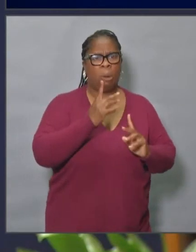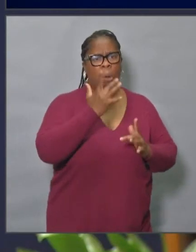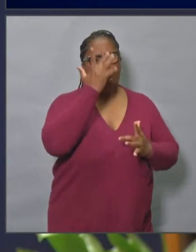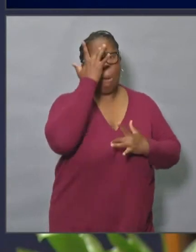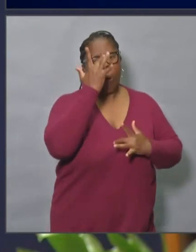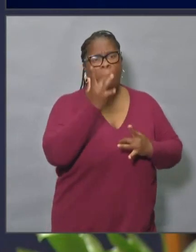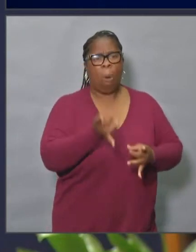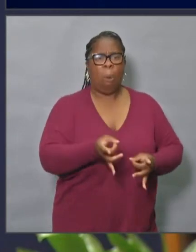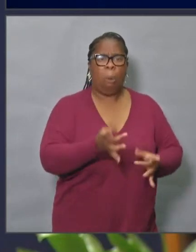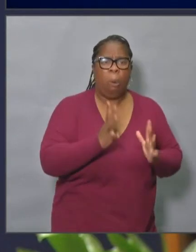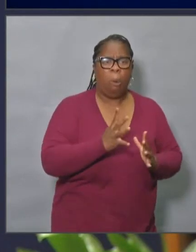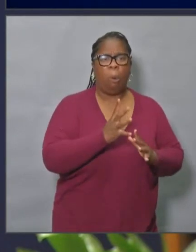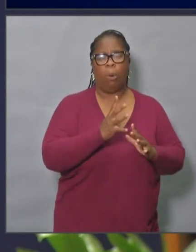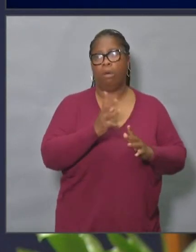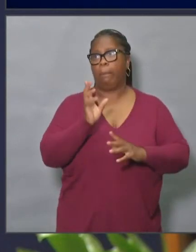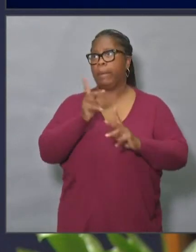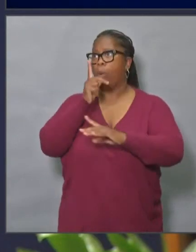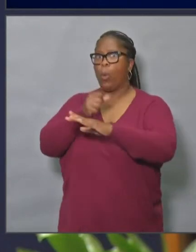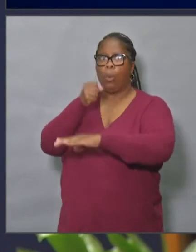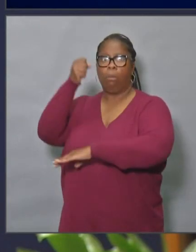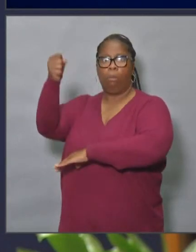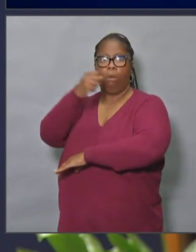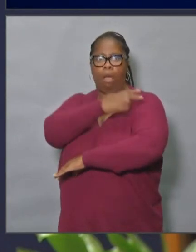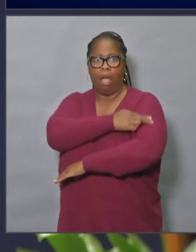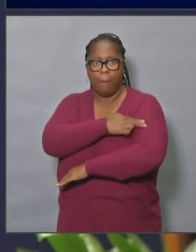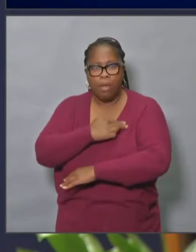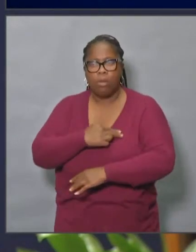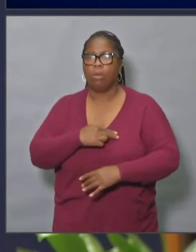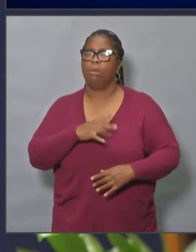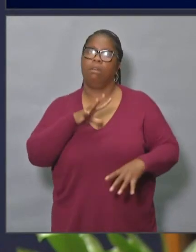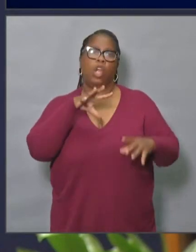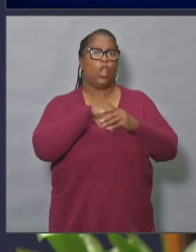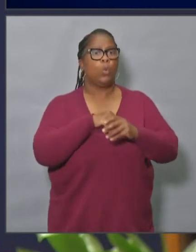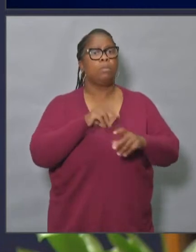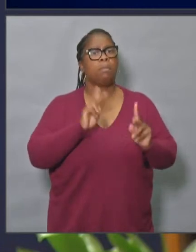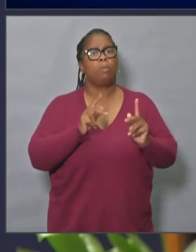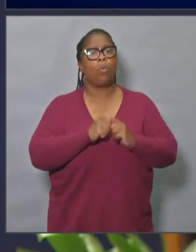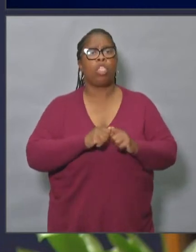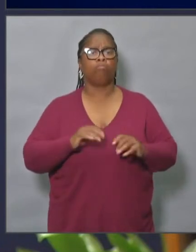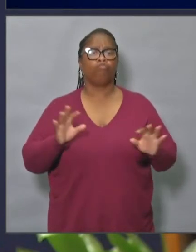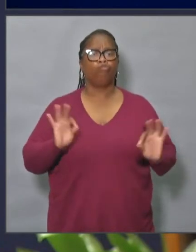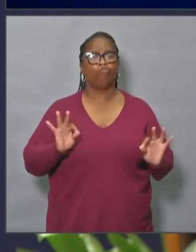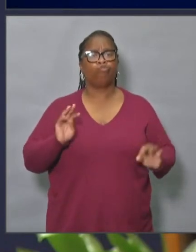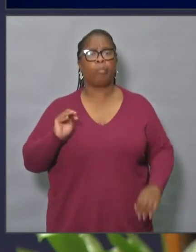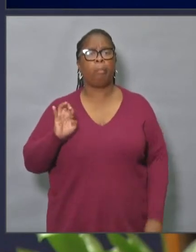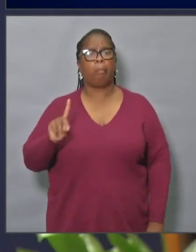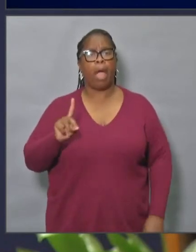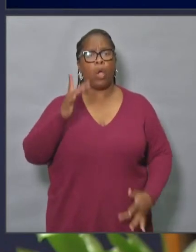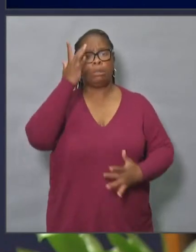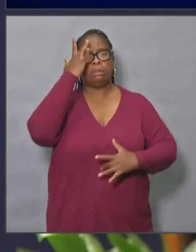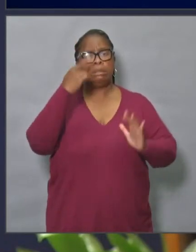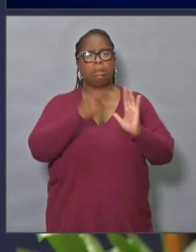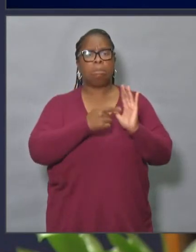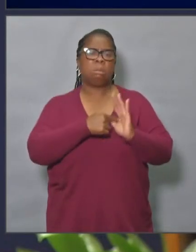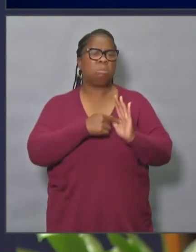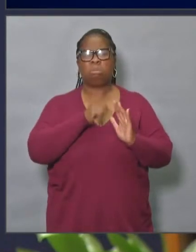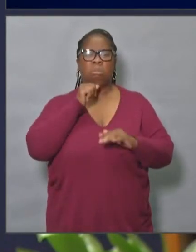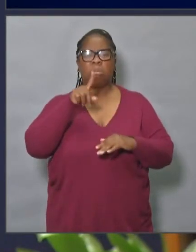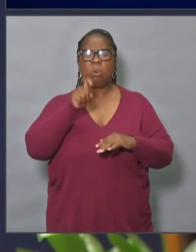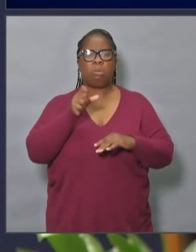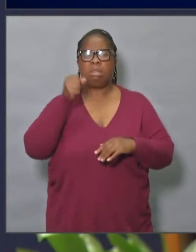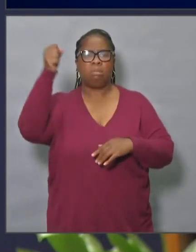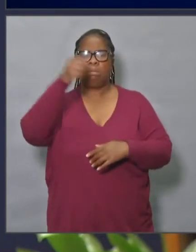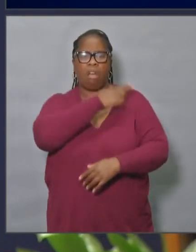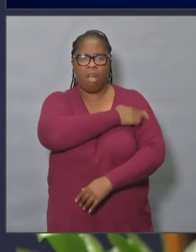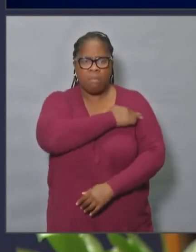who are in the hospital and need hospital level care. It includes those with mild symptoms who will never need hospitalization. And it